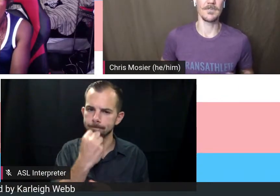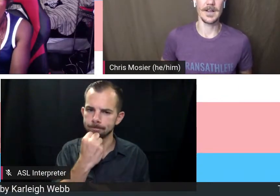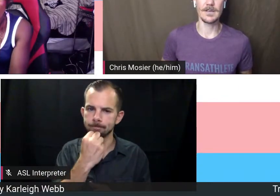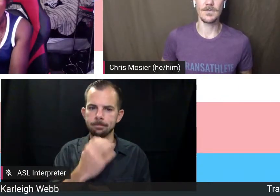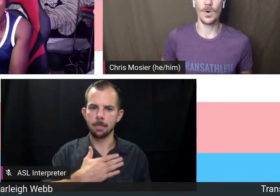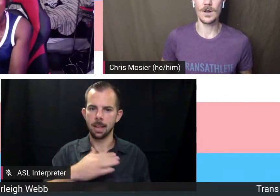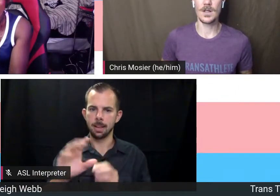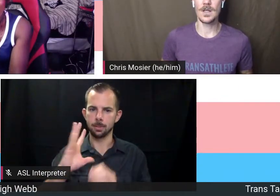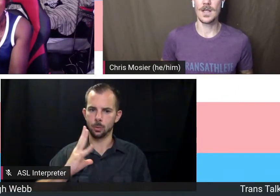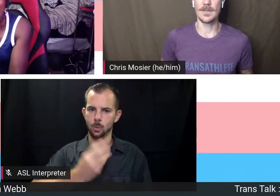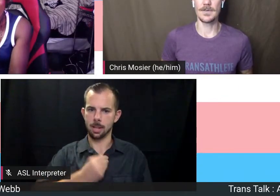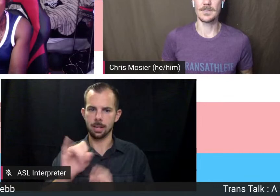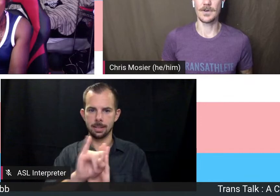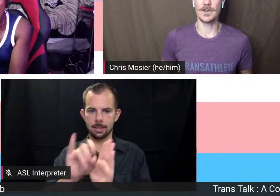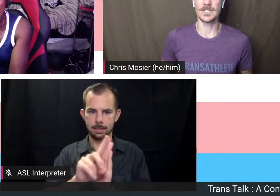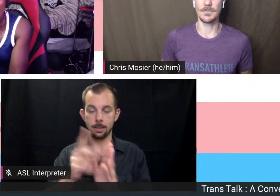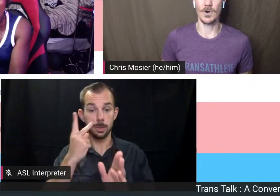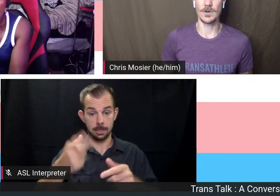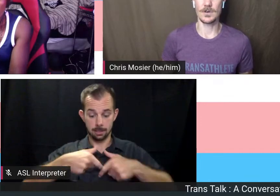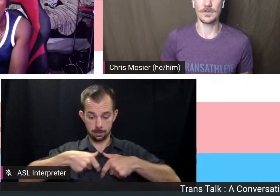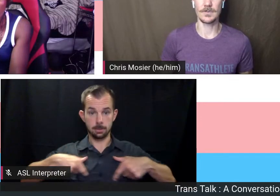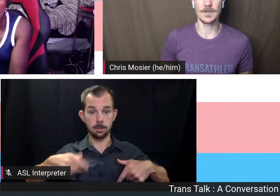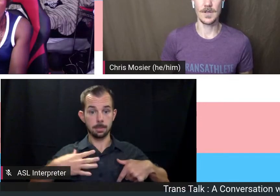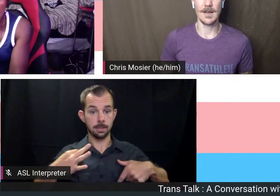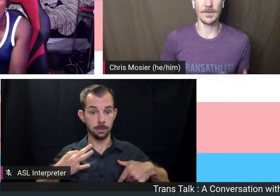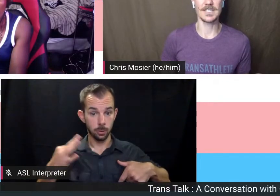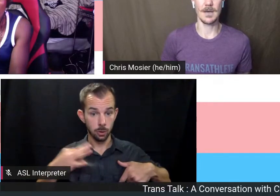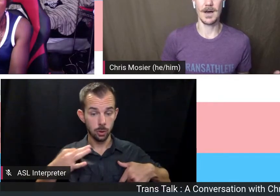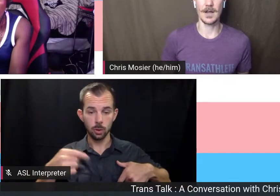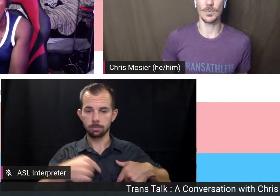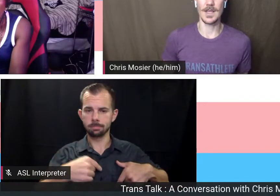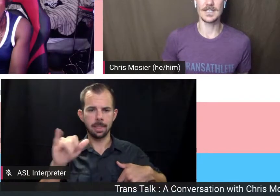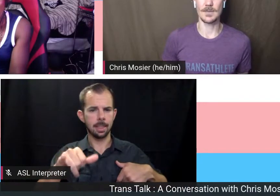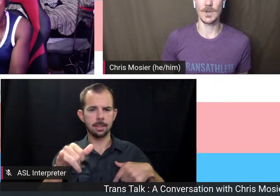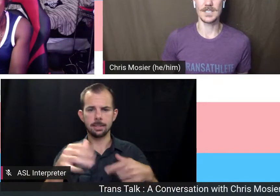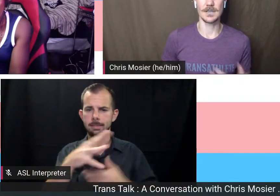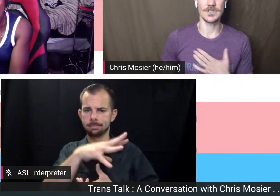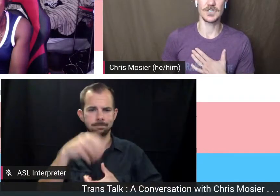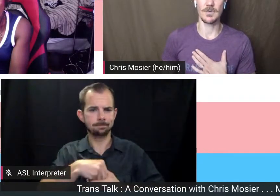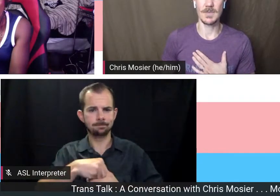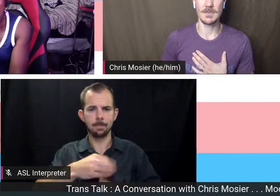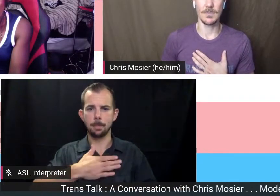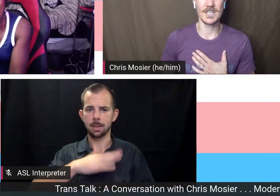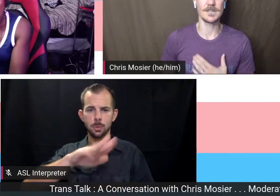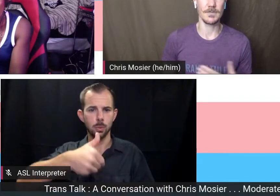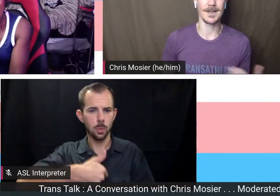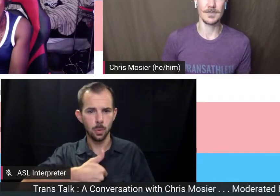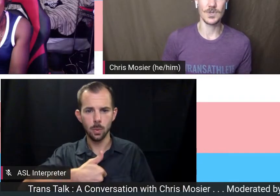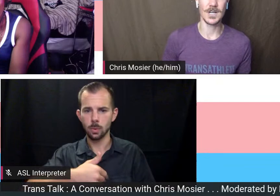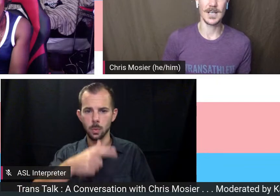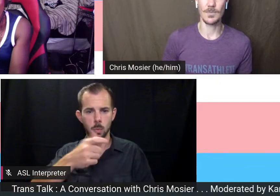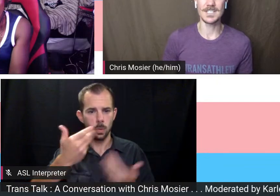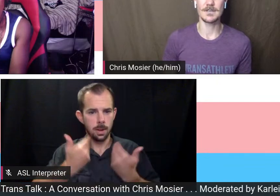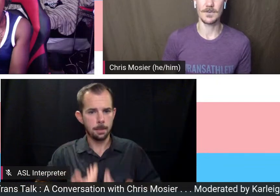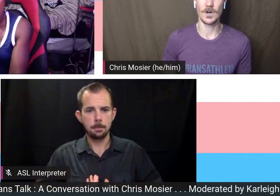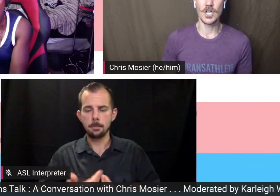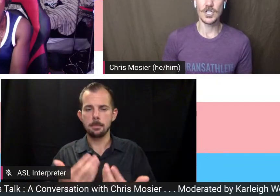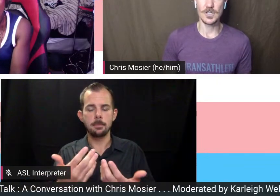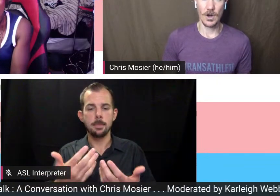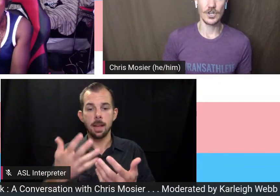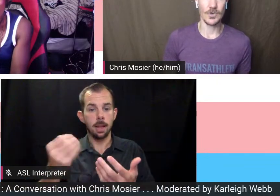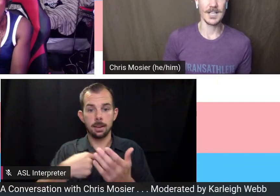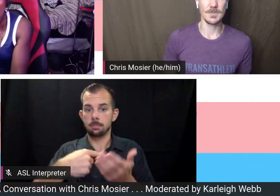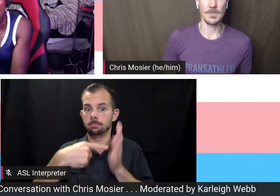who I'm fighting for. And there is a part of every time I race, I'm racing not just for me, but I'm racing for my community. I'm racing